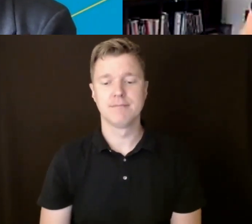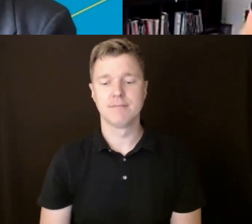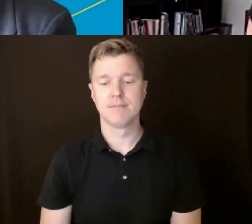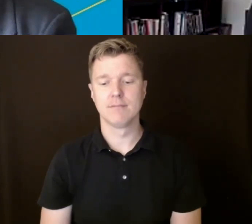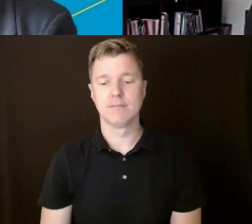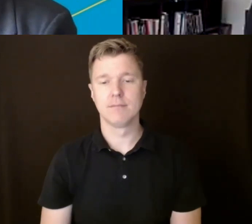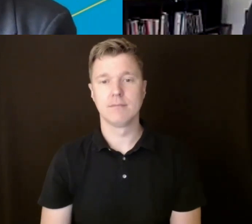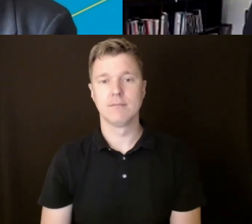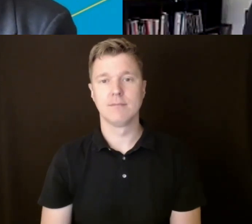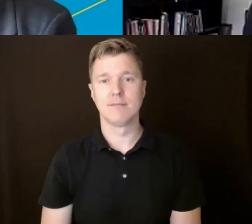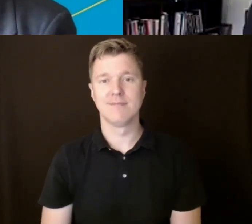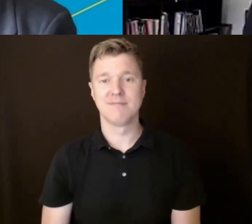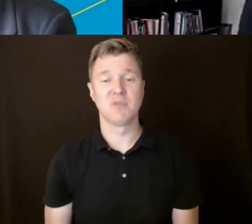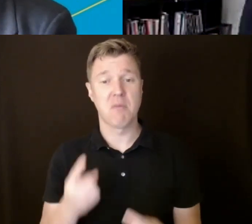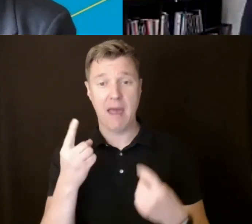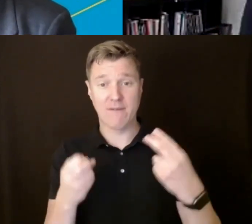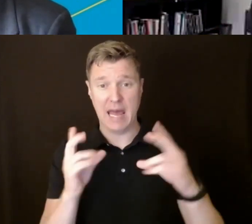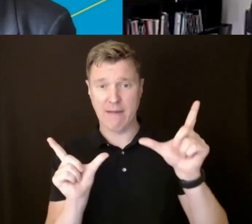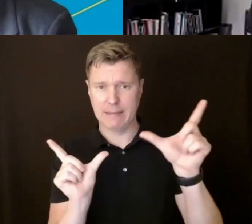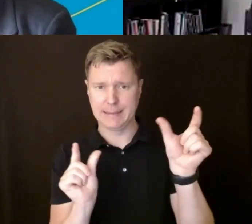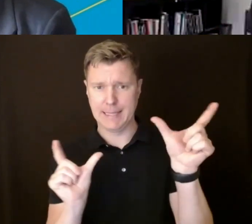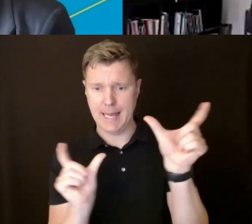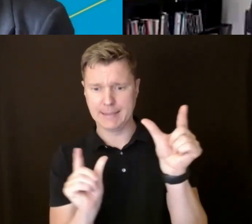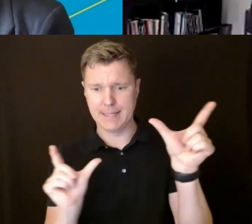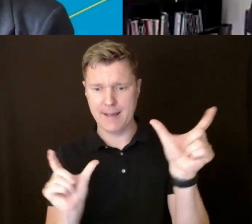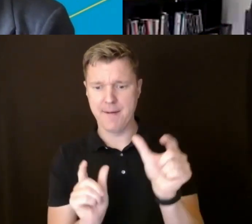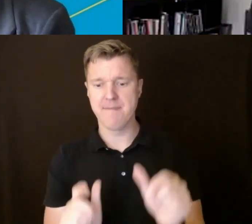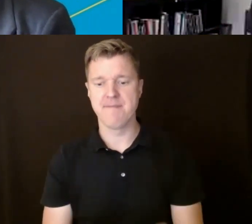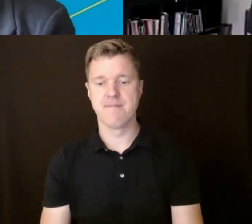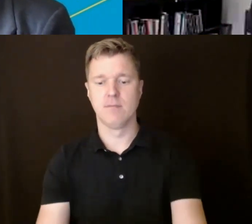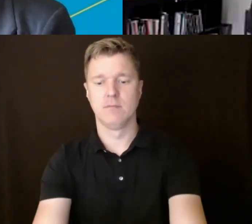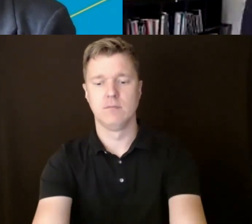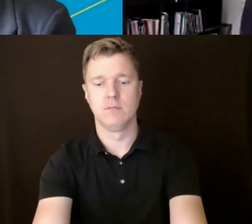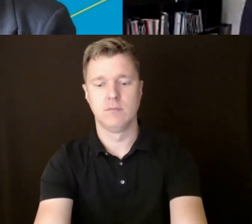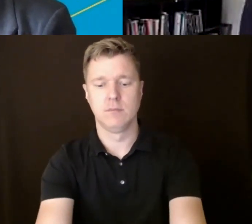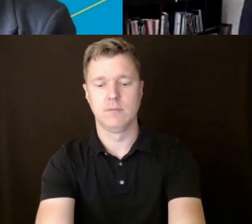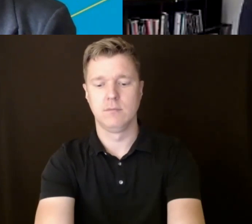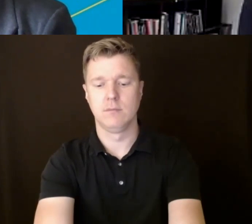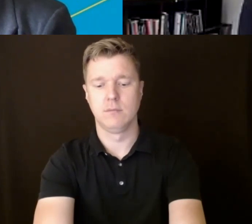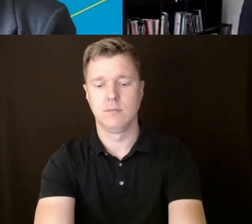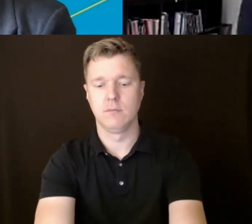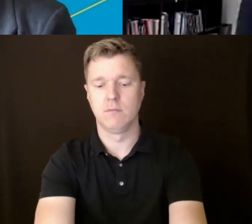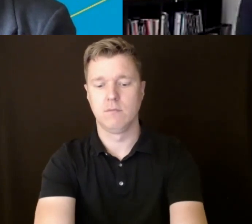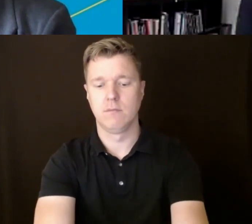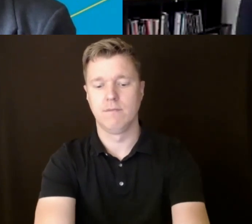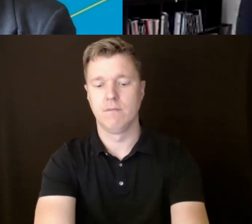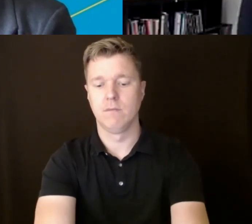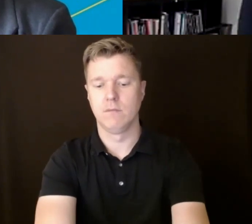Oh, it started half and half, but we're getting more no's. Oh.